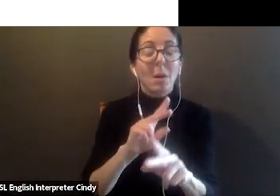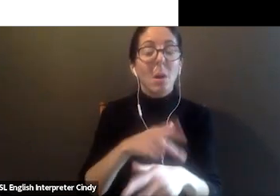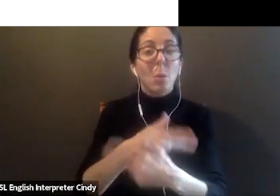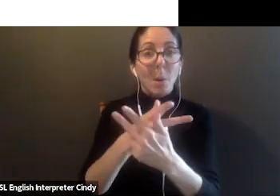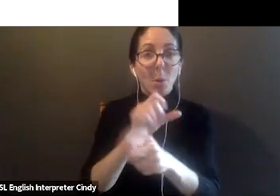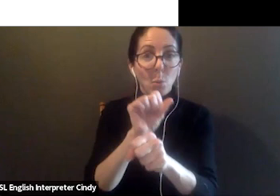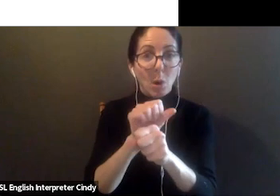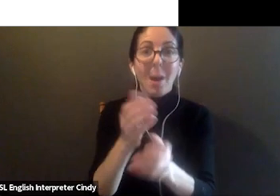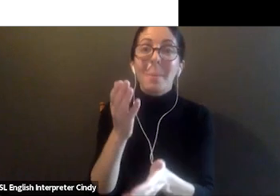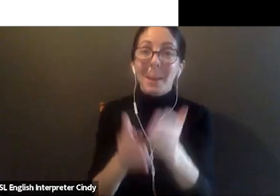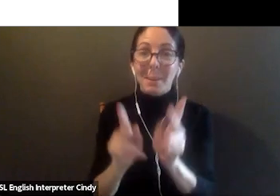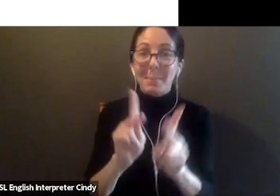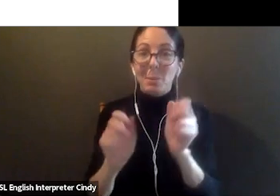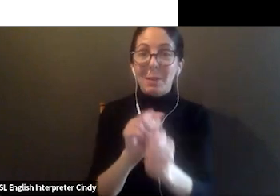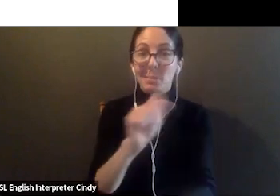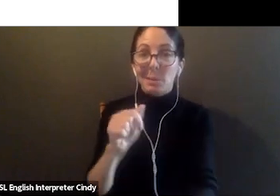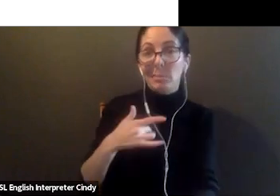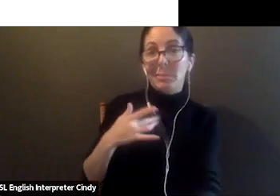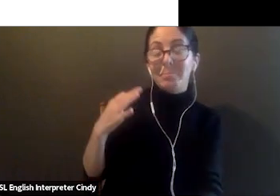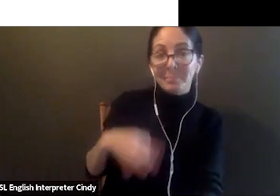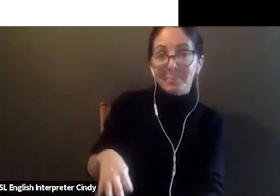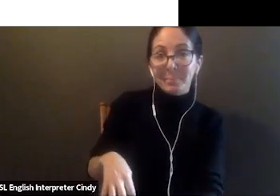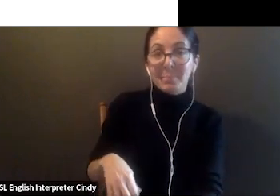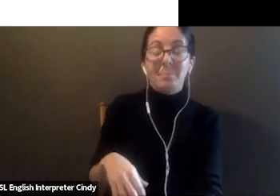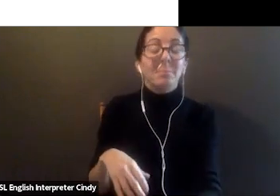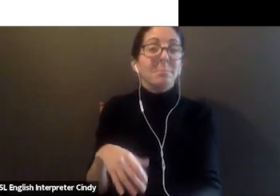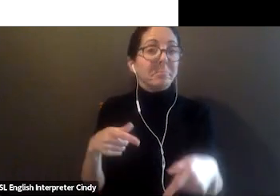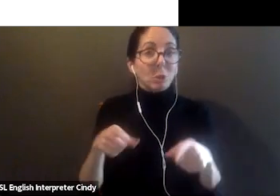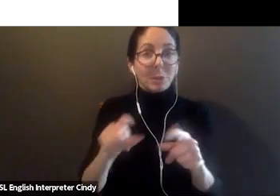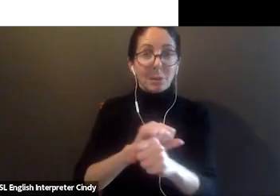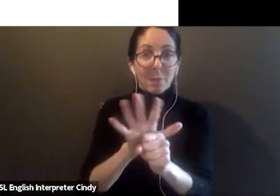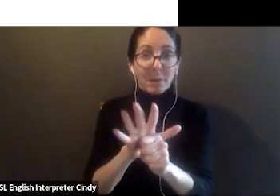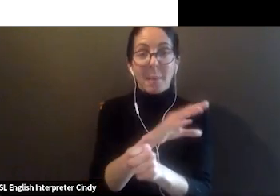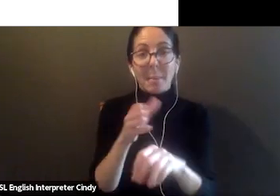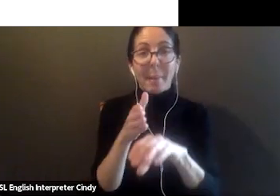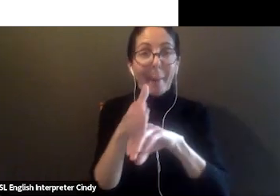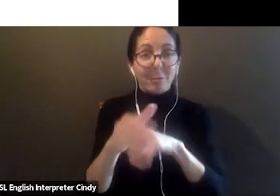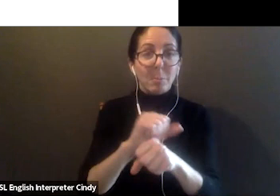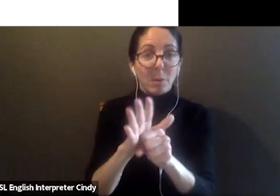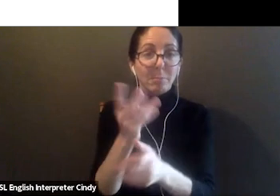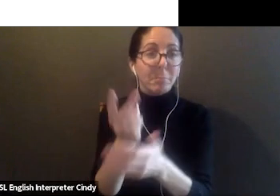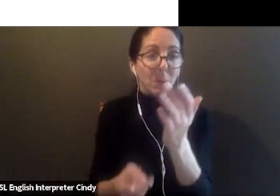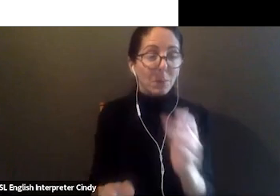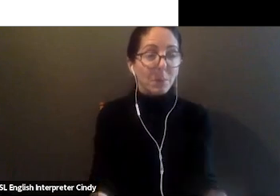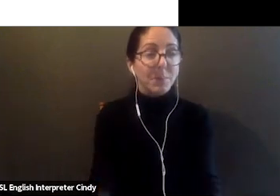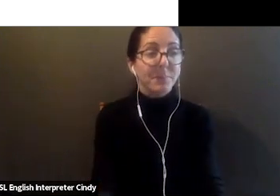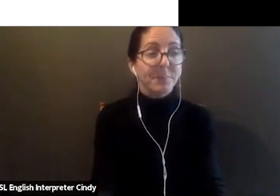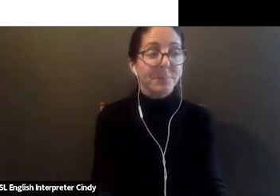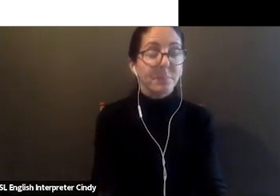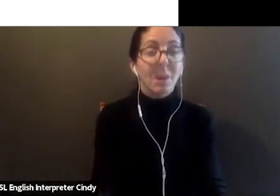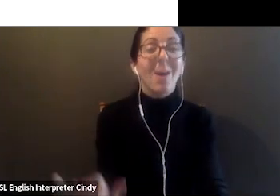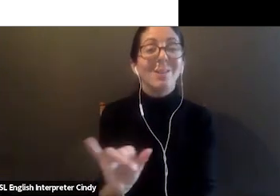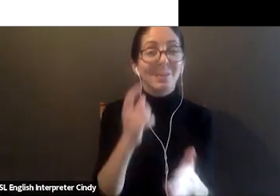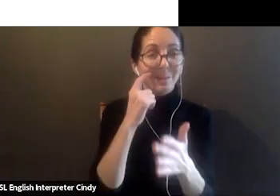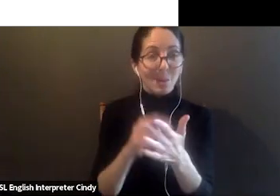helpful for people with disabilities, both during the pandemic as well as beyond. We also did notice some of the